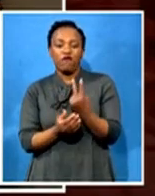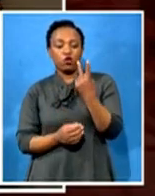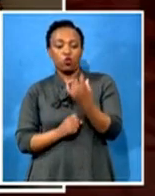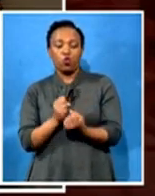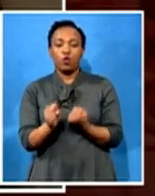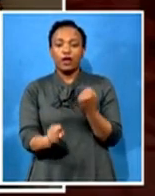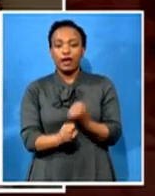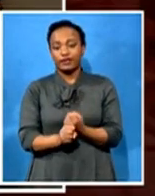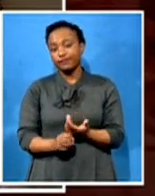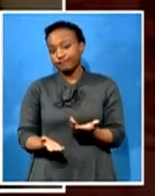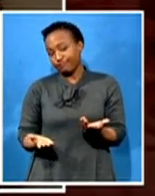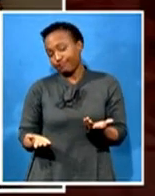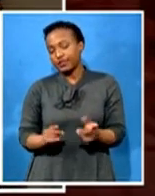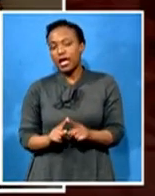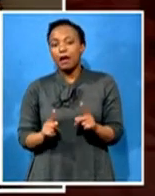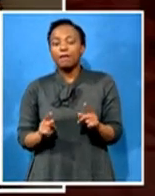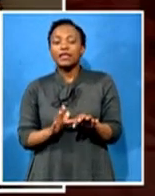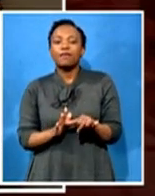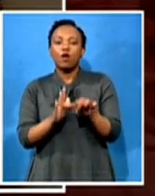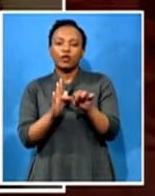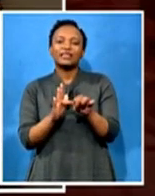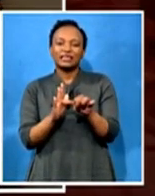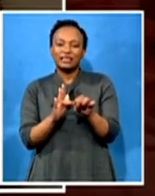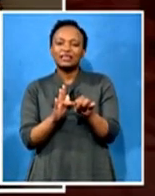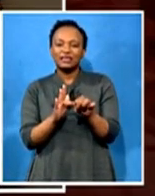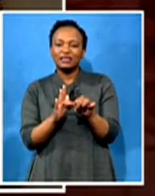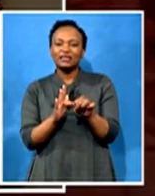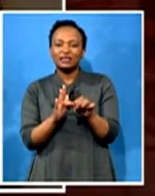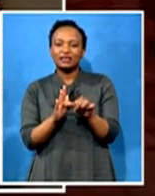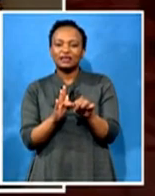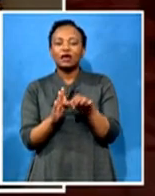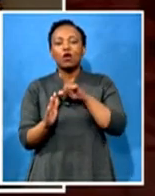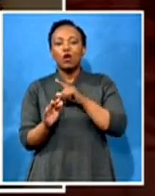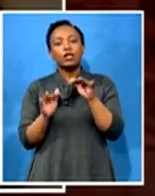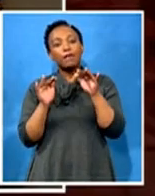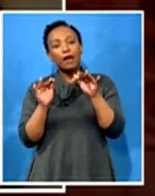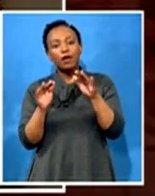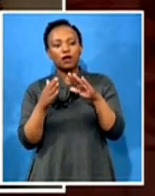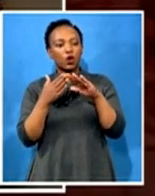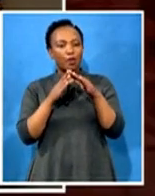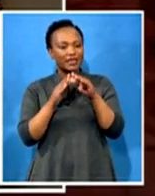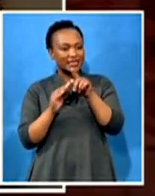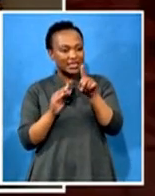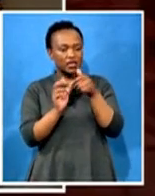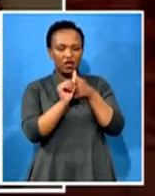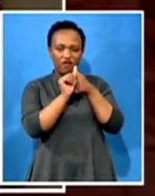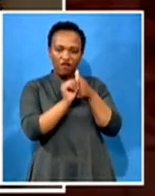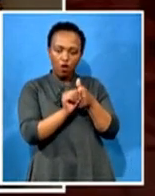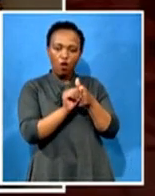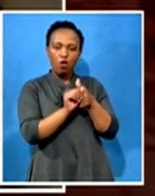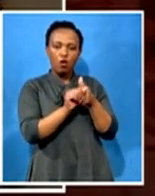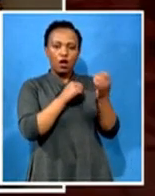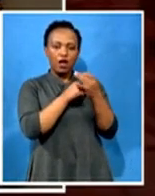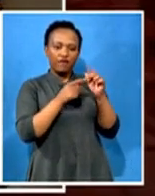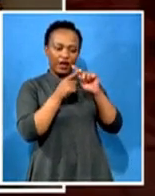important that we as the public follow that advice, don't get complacent, because I think we're still